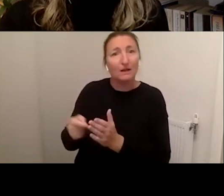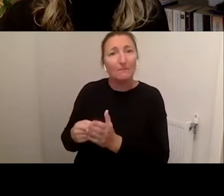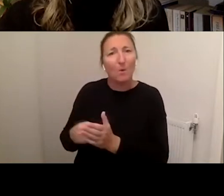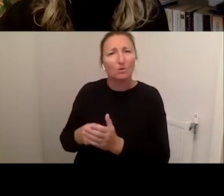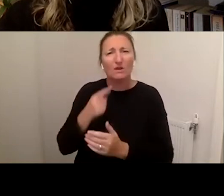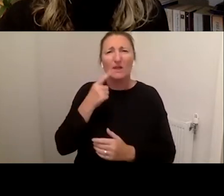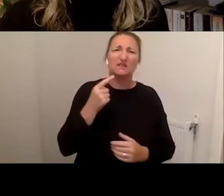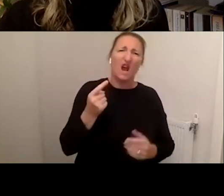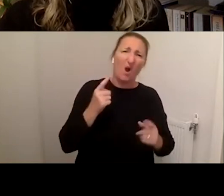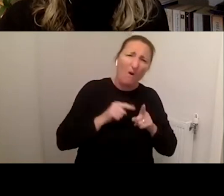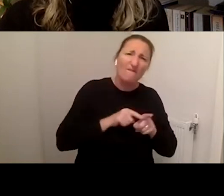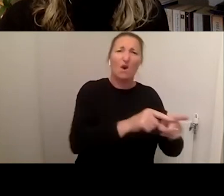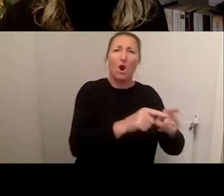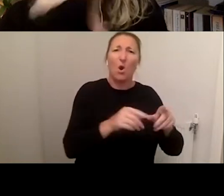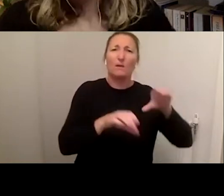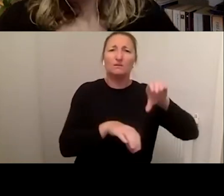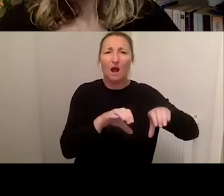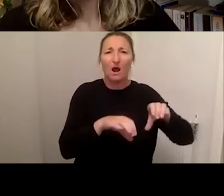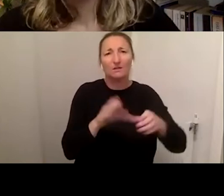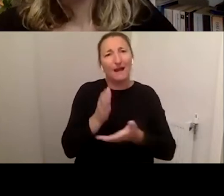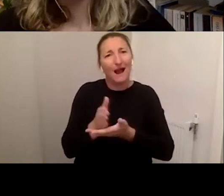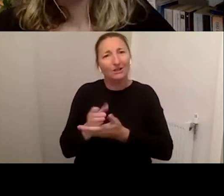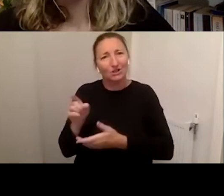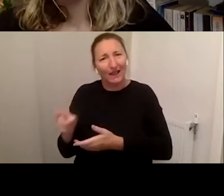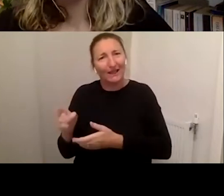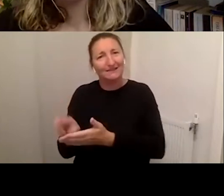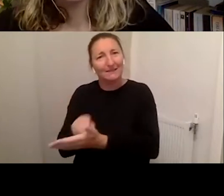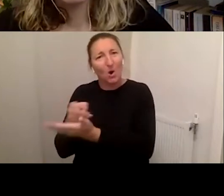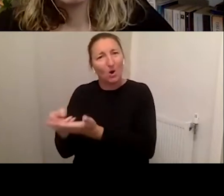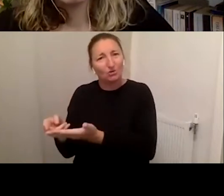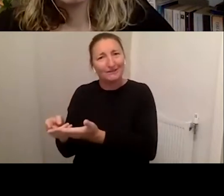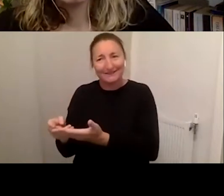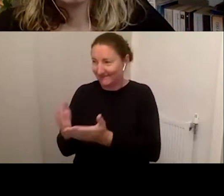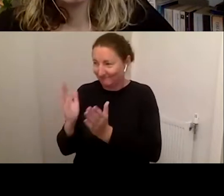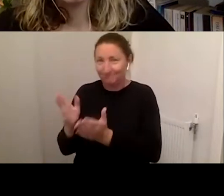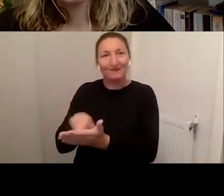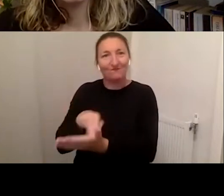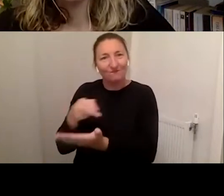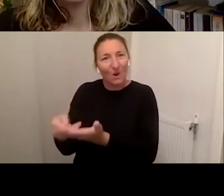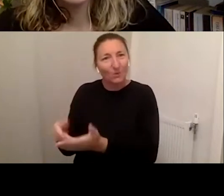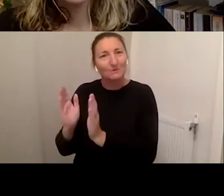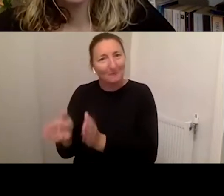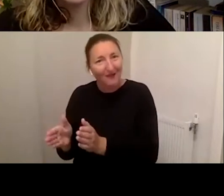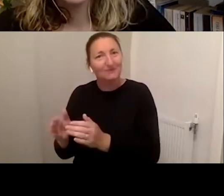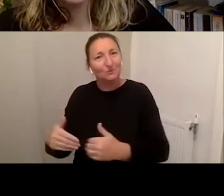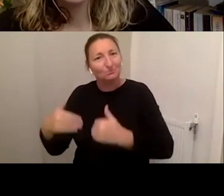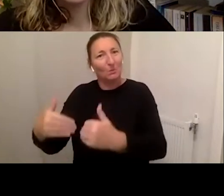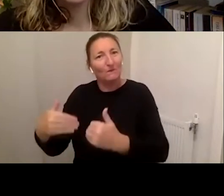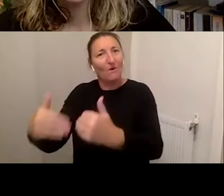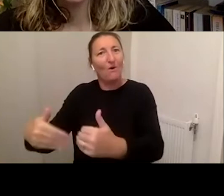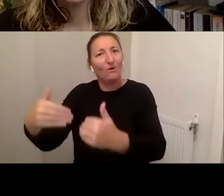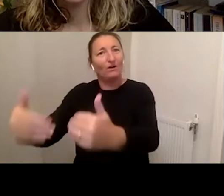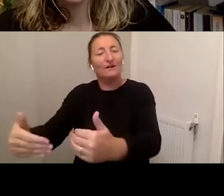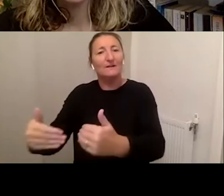the science says, and we forget that democracy is the way that anything that progressive, including on the environment, that's ever been achieved, has been achieved